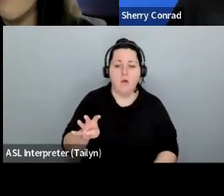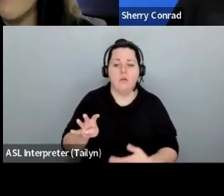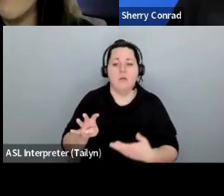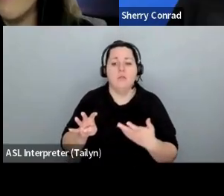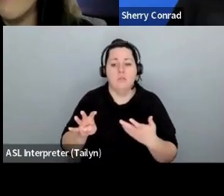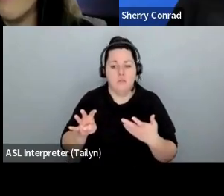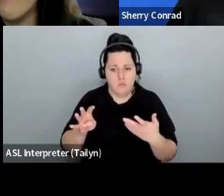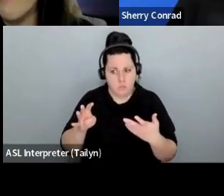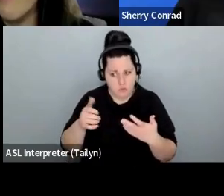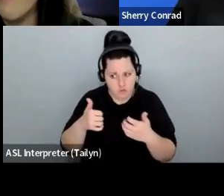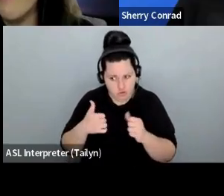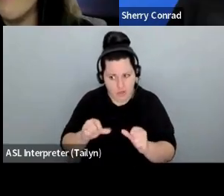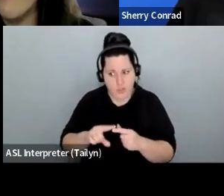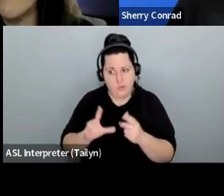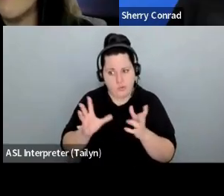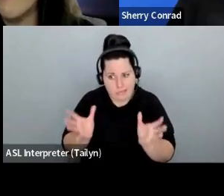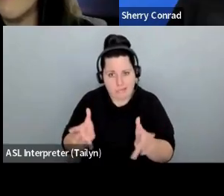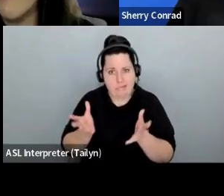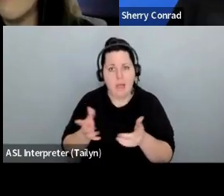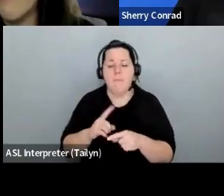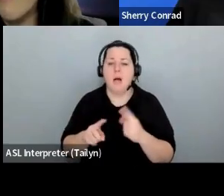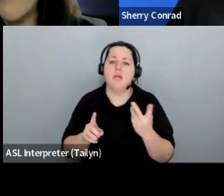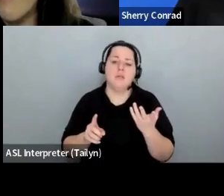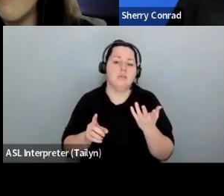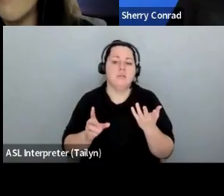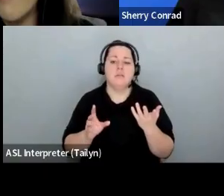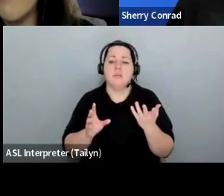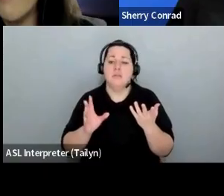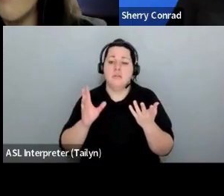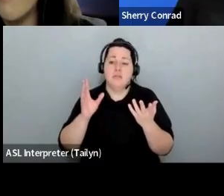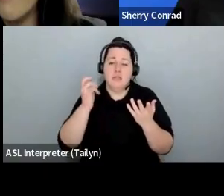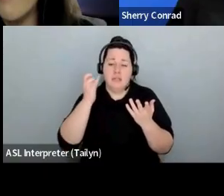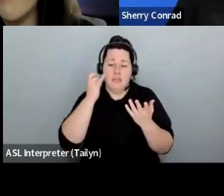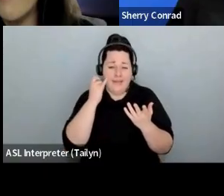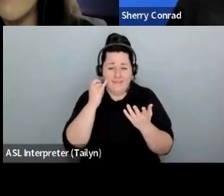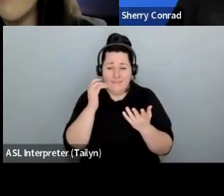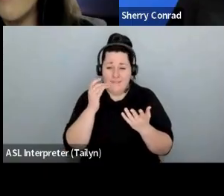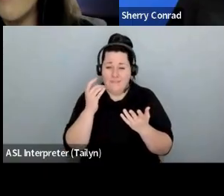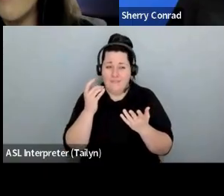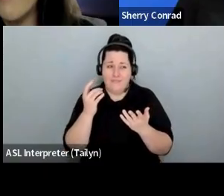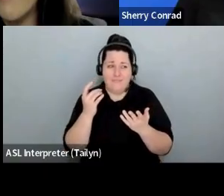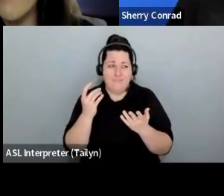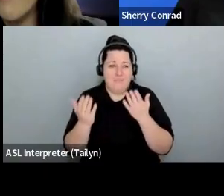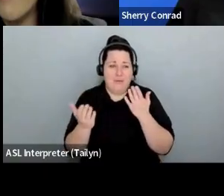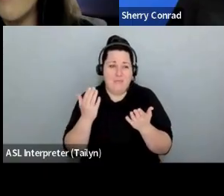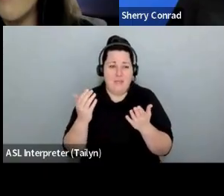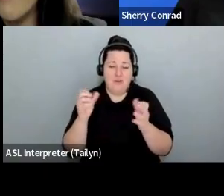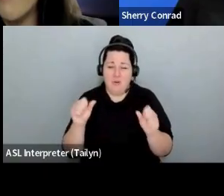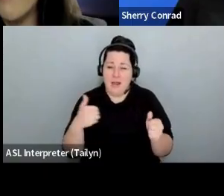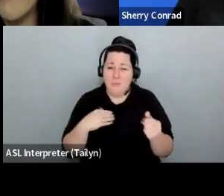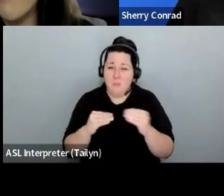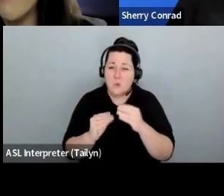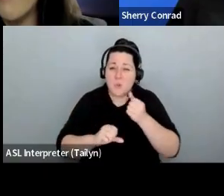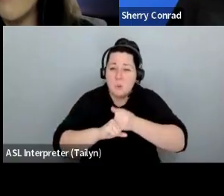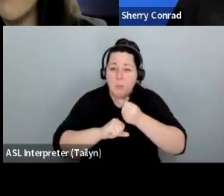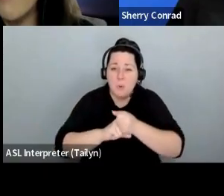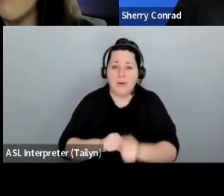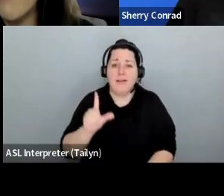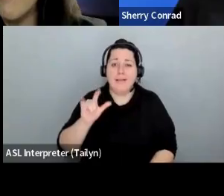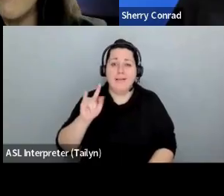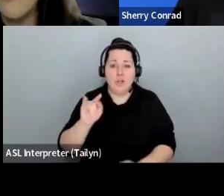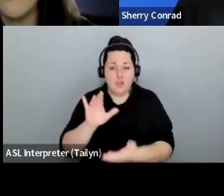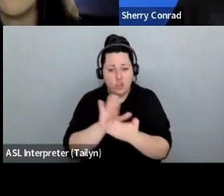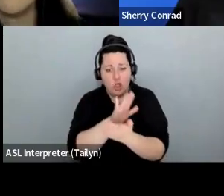know, massage and help corral. But if, you know, if there could be any kind of further support, literature,